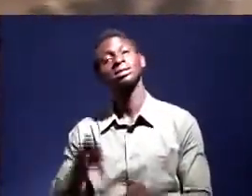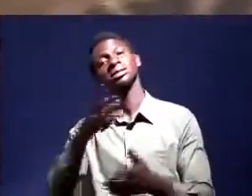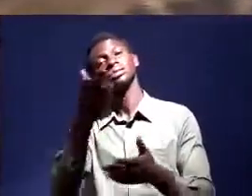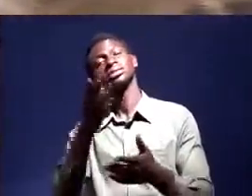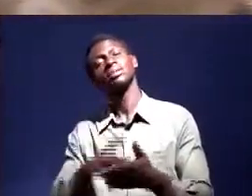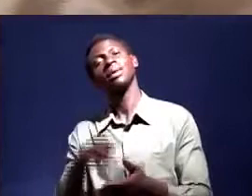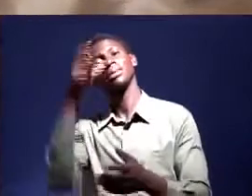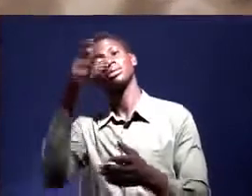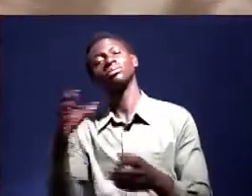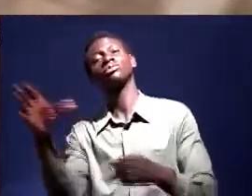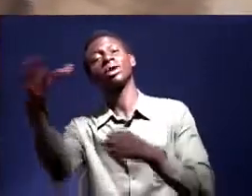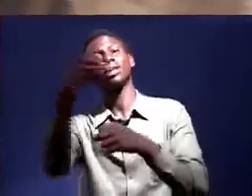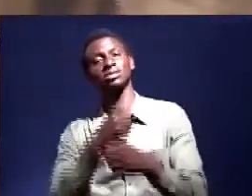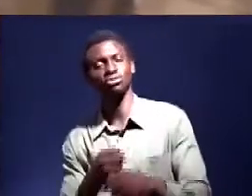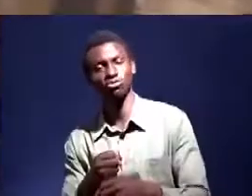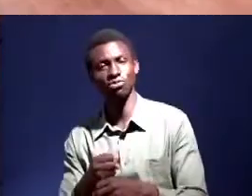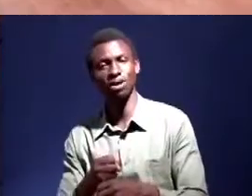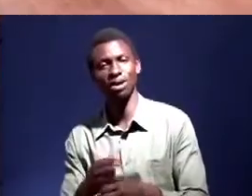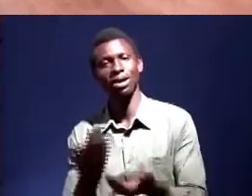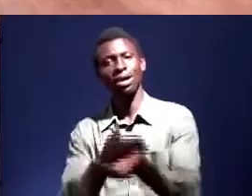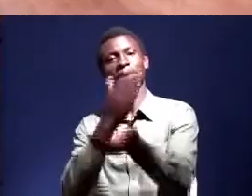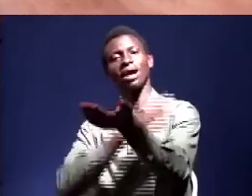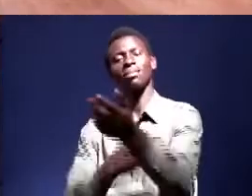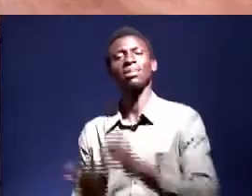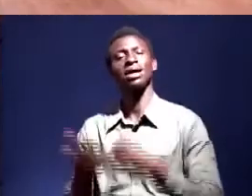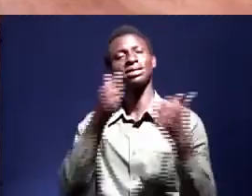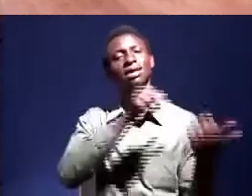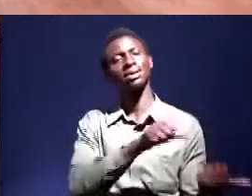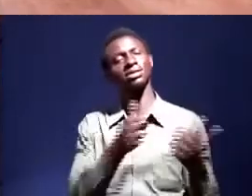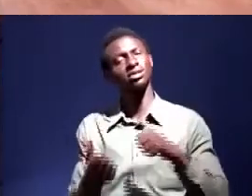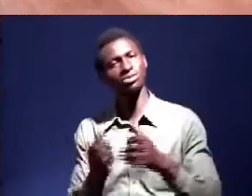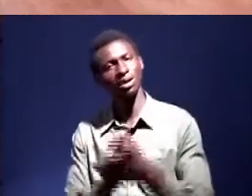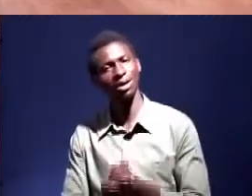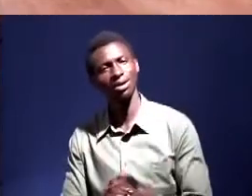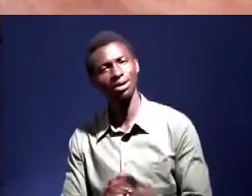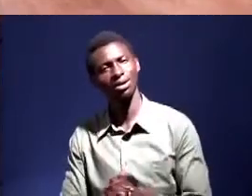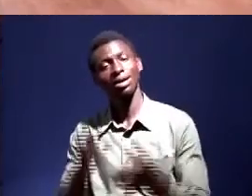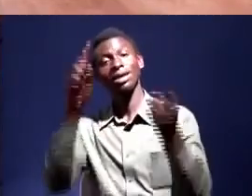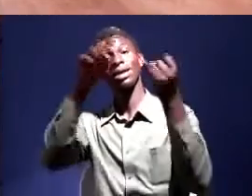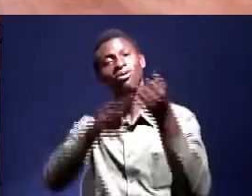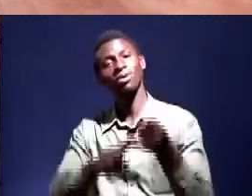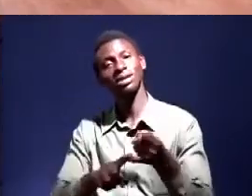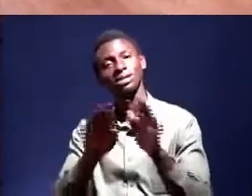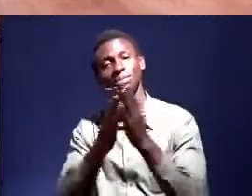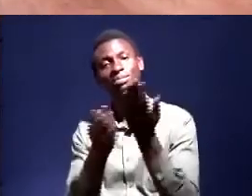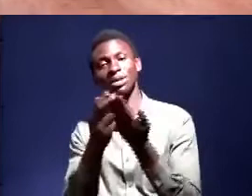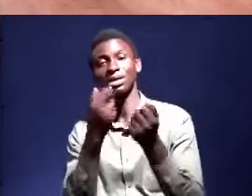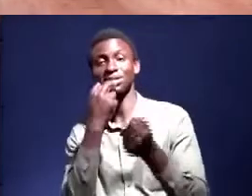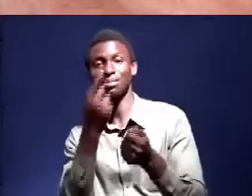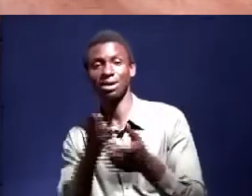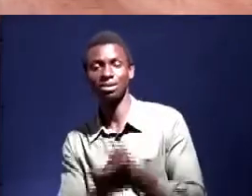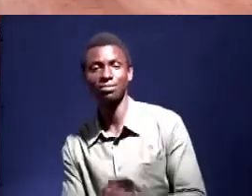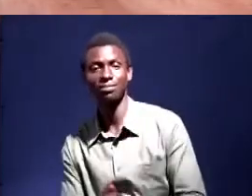before being baptized? First, the Bible says, repent of your